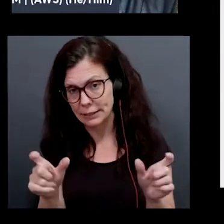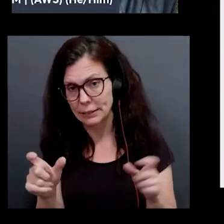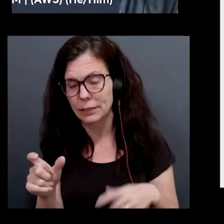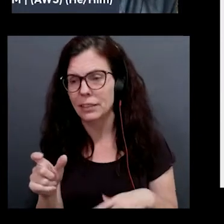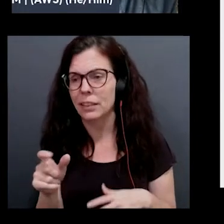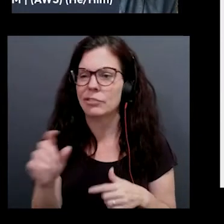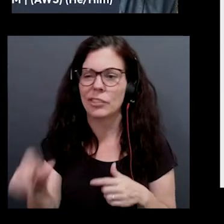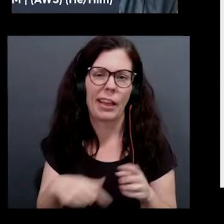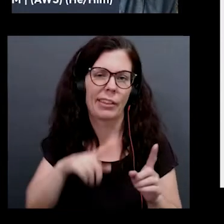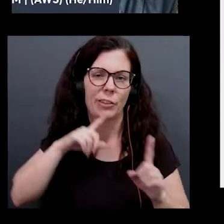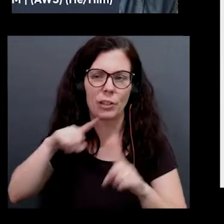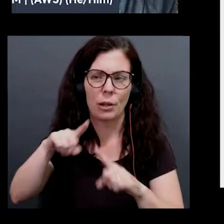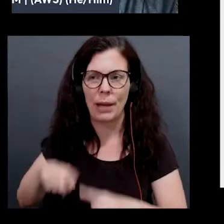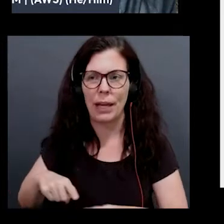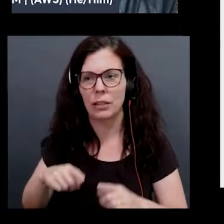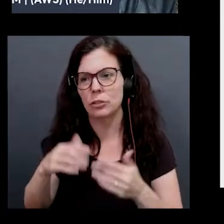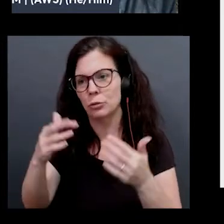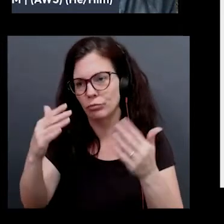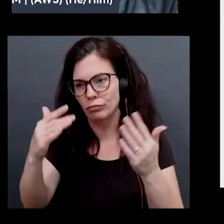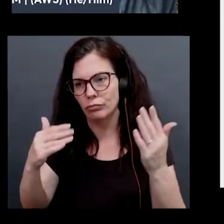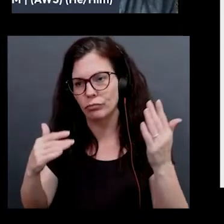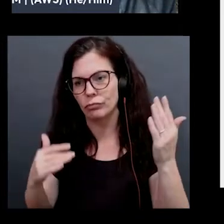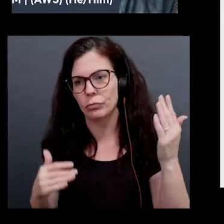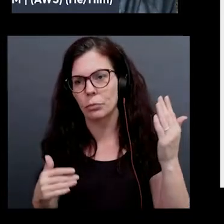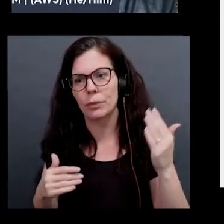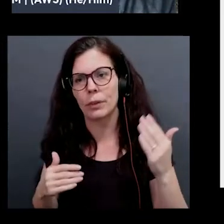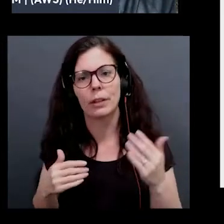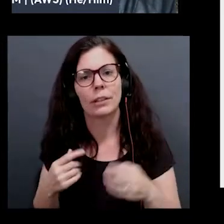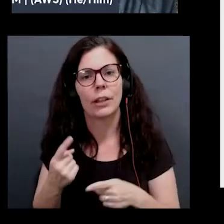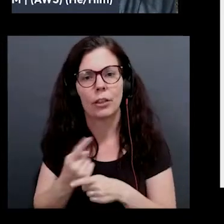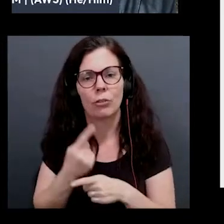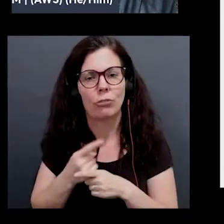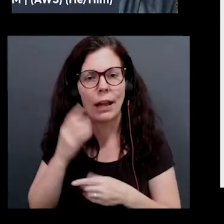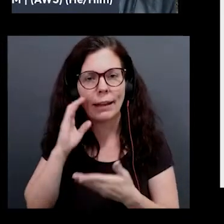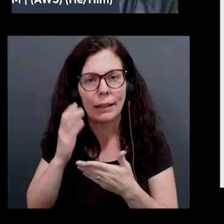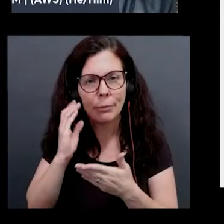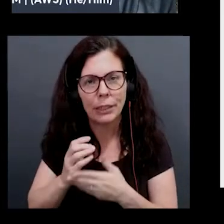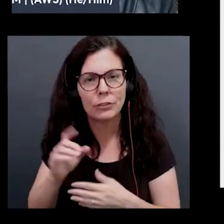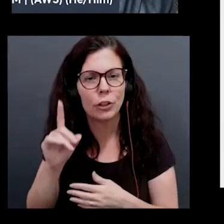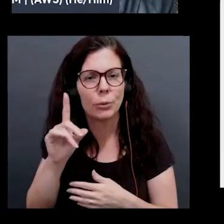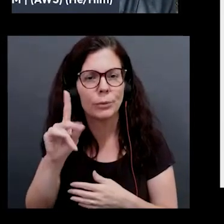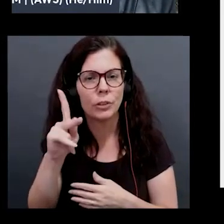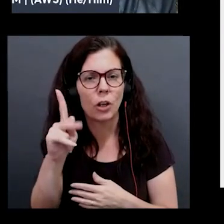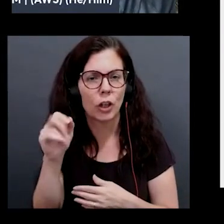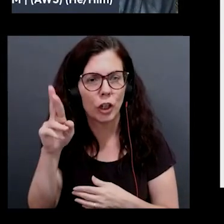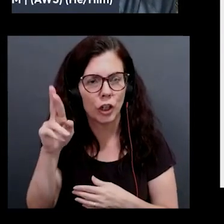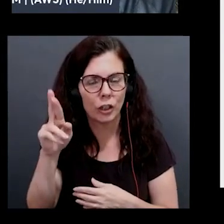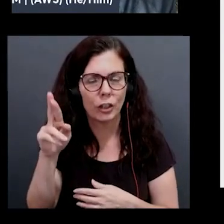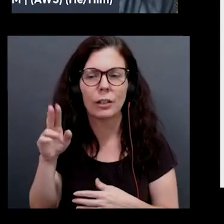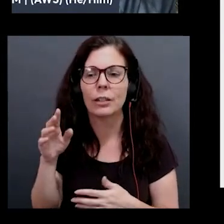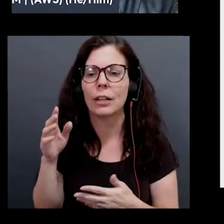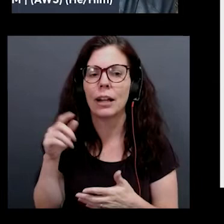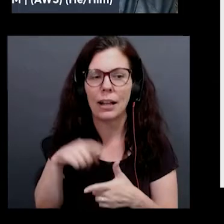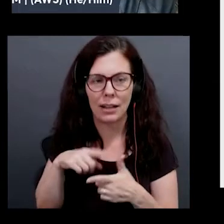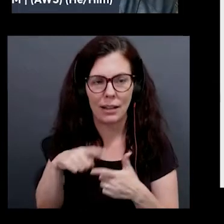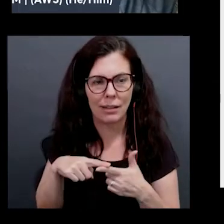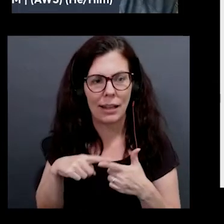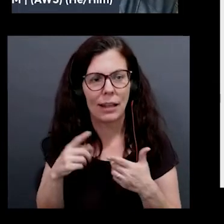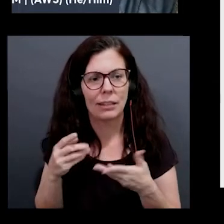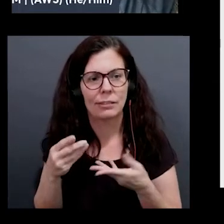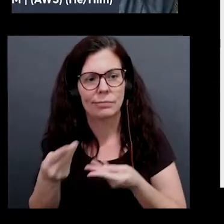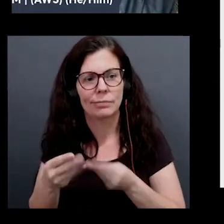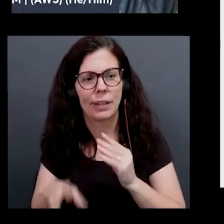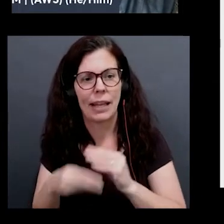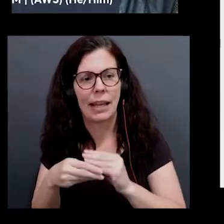for pushing up the right Docker image and things like that. And feeding in our